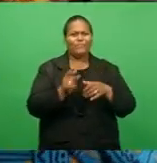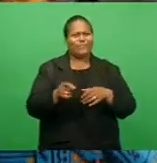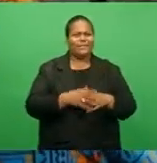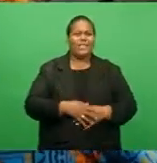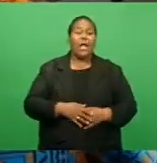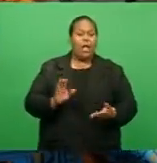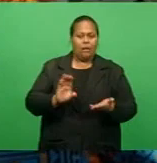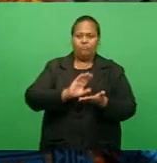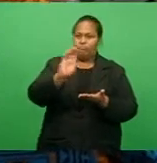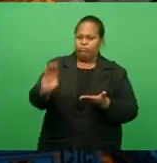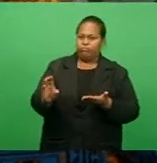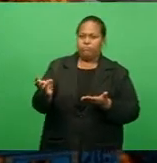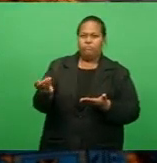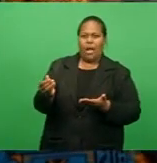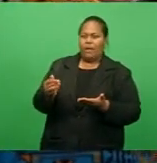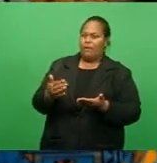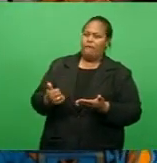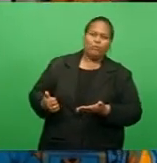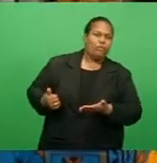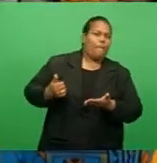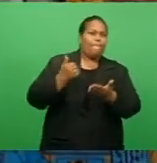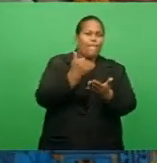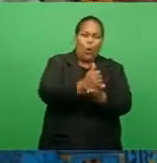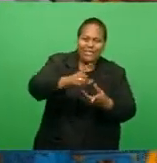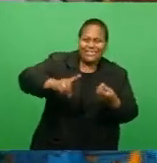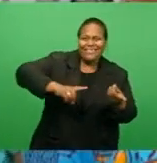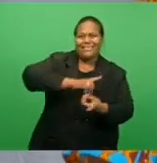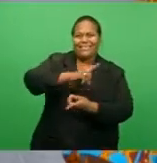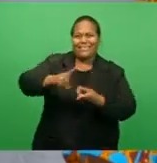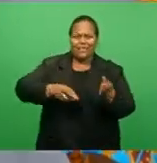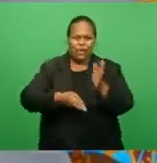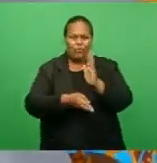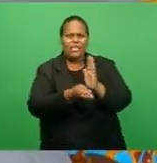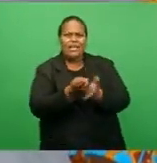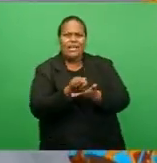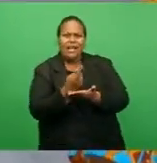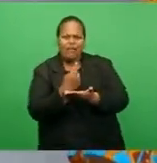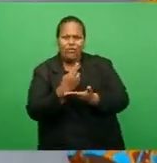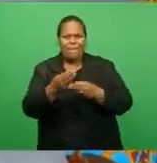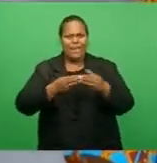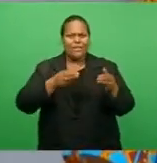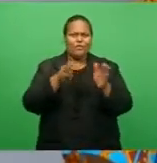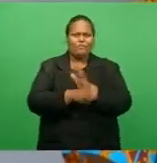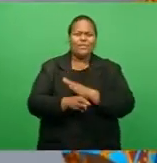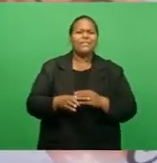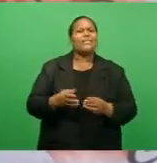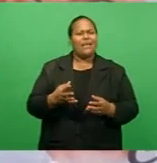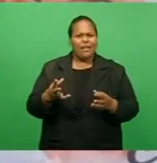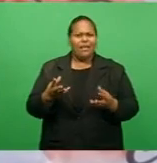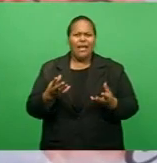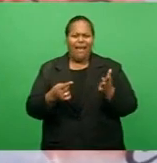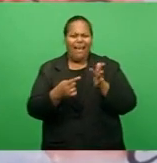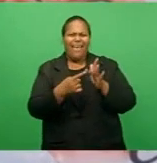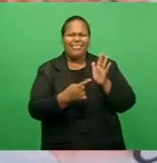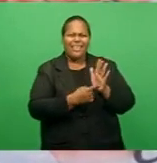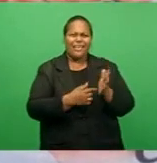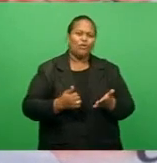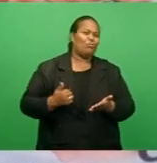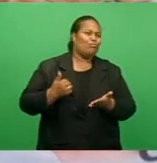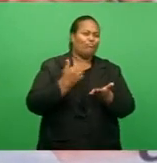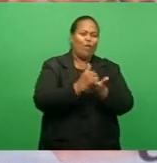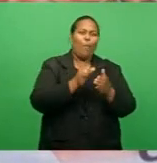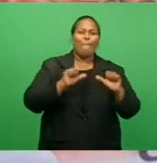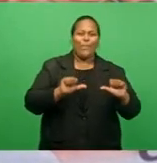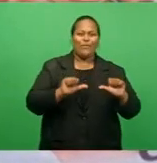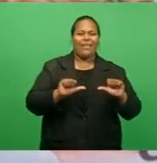been spent on backup and disaster recovery management software for safeguarding of data. President Kamlesh